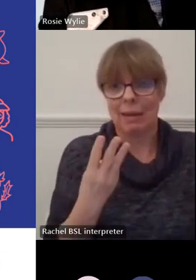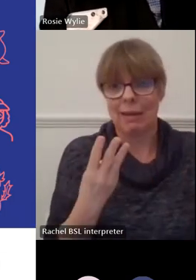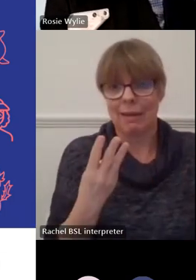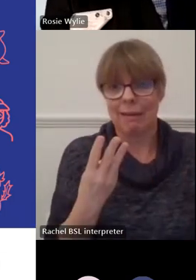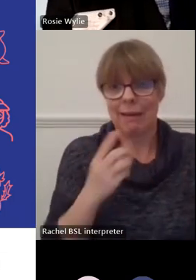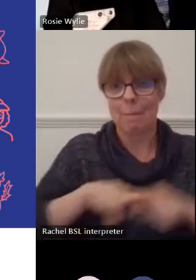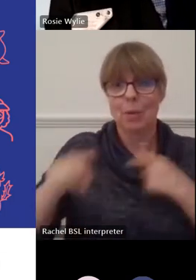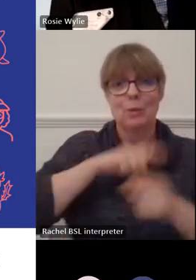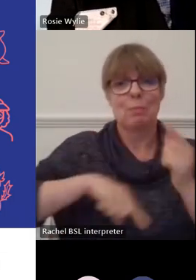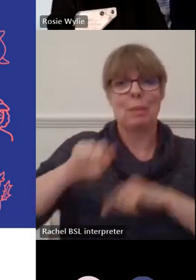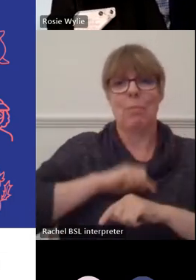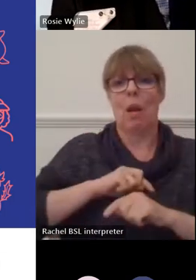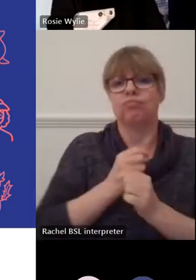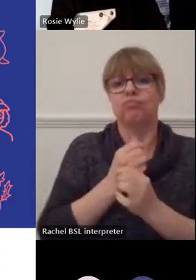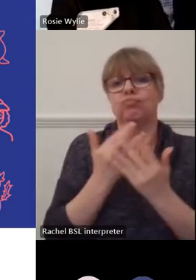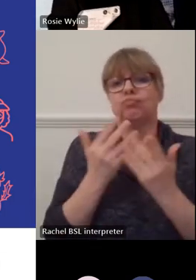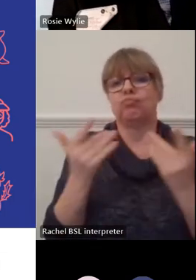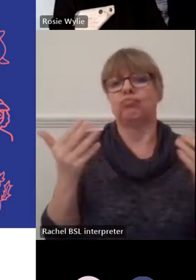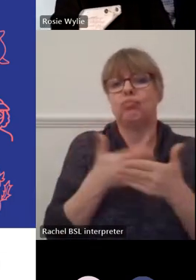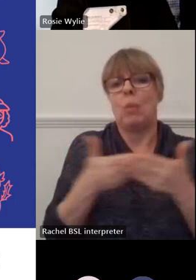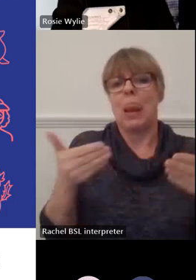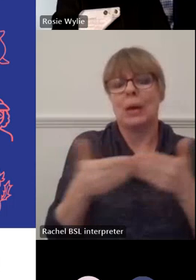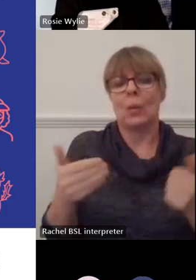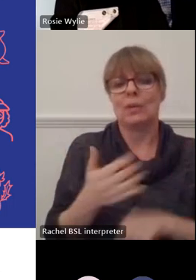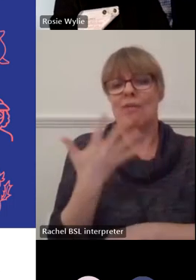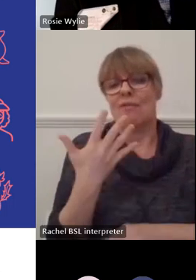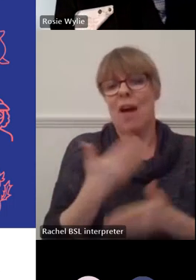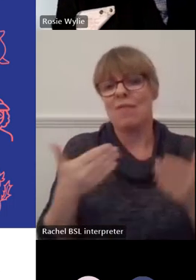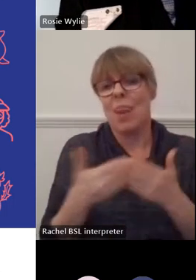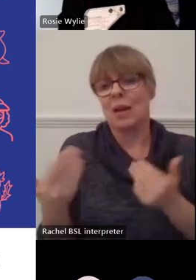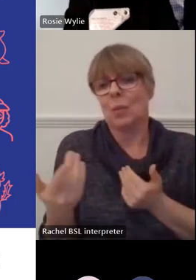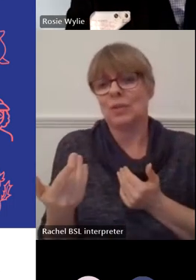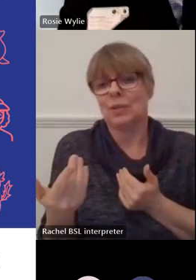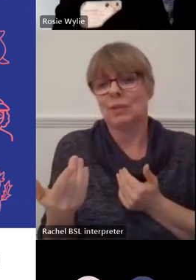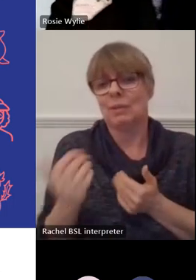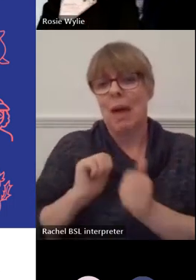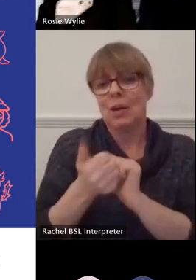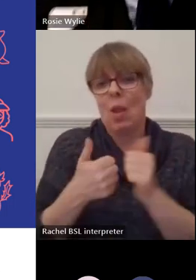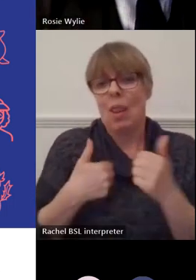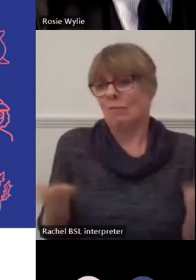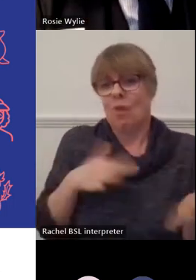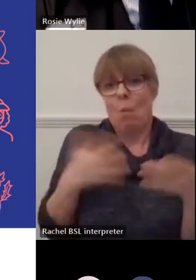So there are people here, I've come with my colleague Berthold, who speak like five languages. I don't know where he gets that from, but